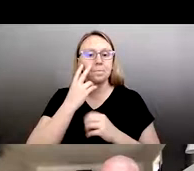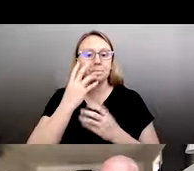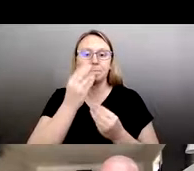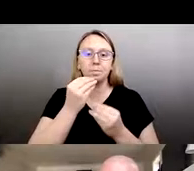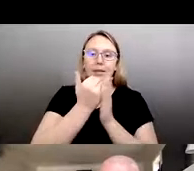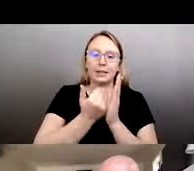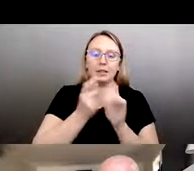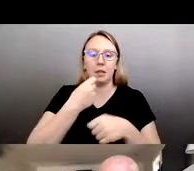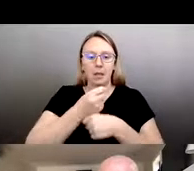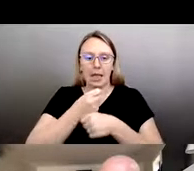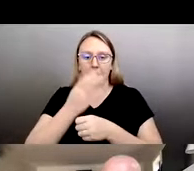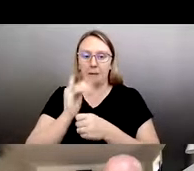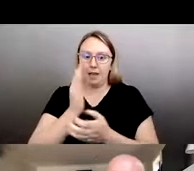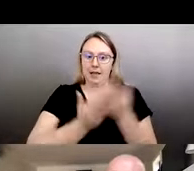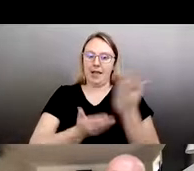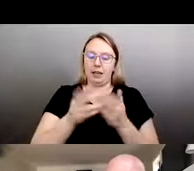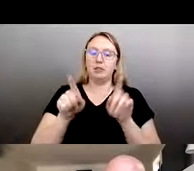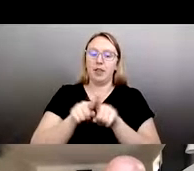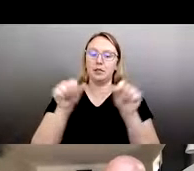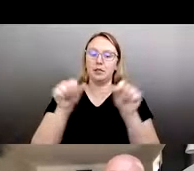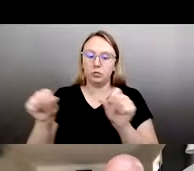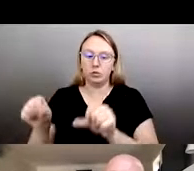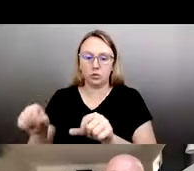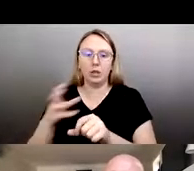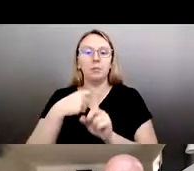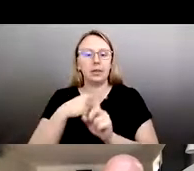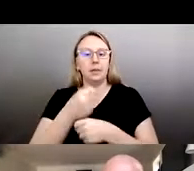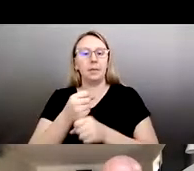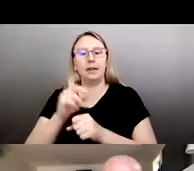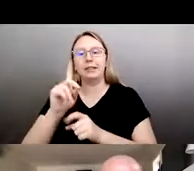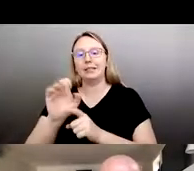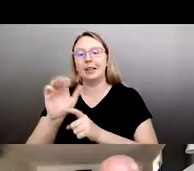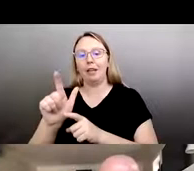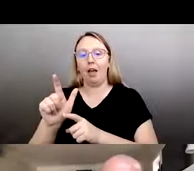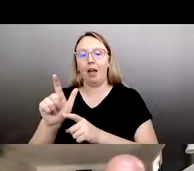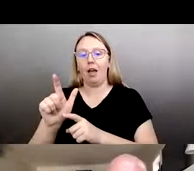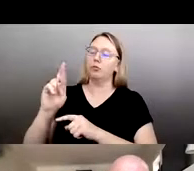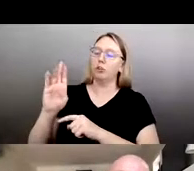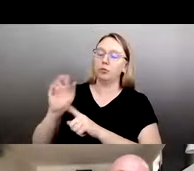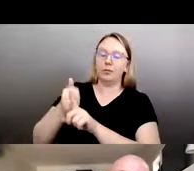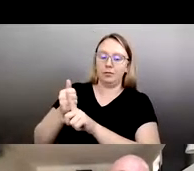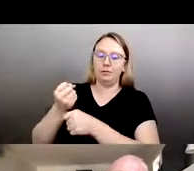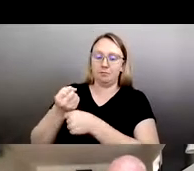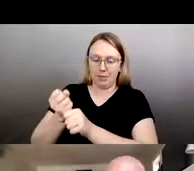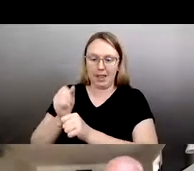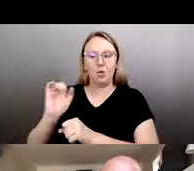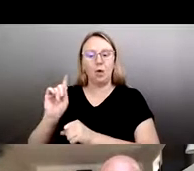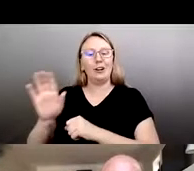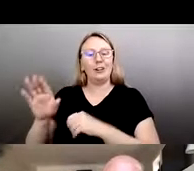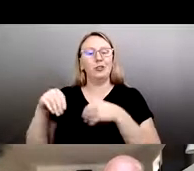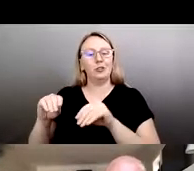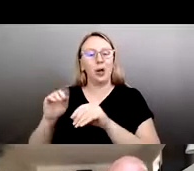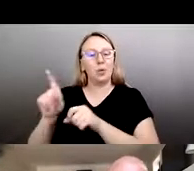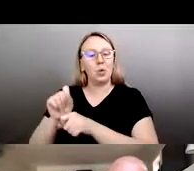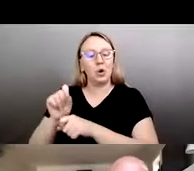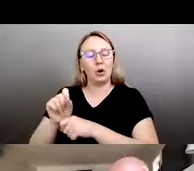as posters. And they also produced these decals that Roger made at the decal shop that he was working at. But a lot of these artists, the